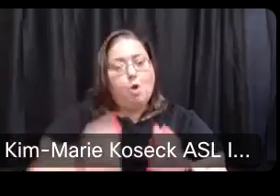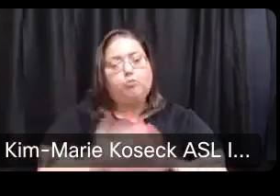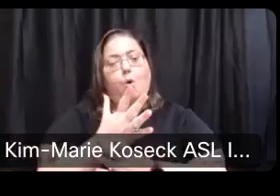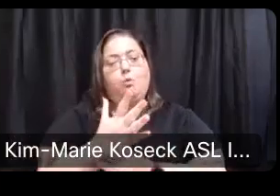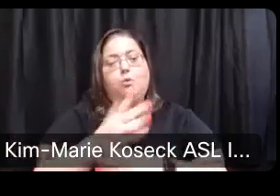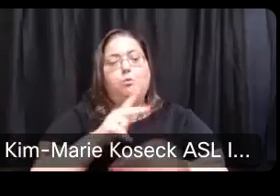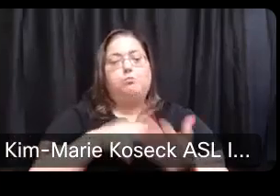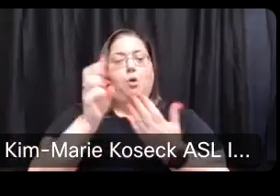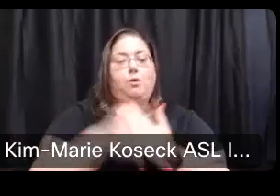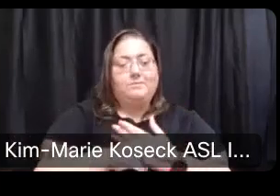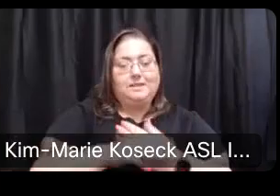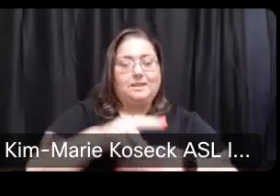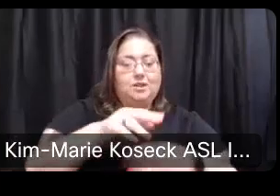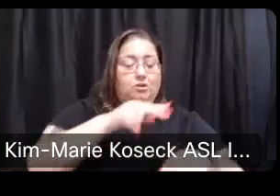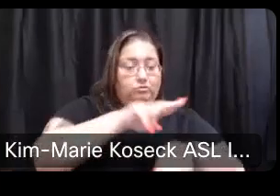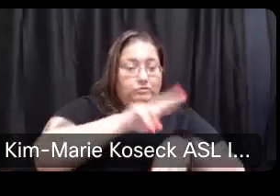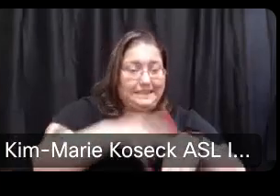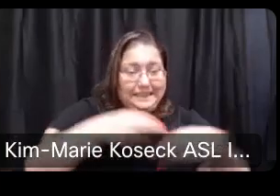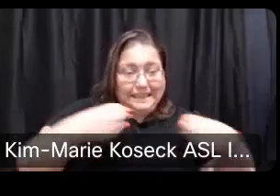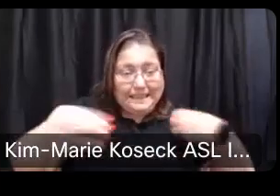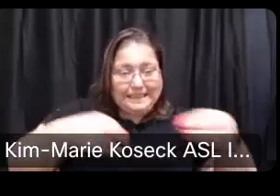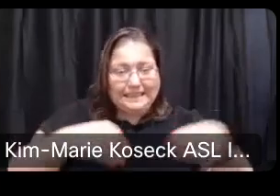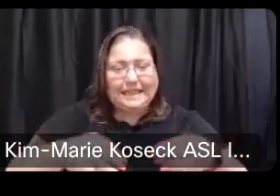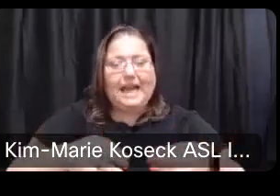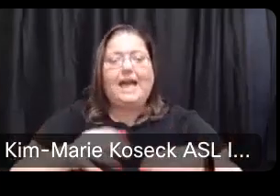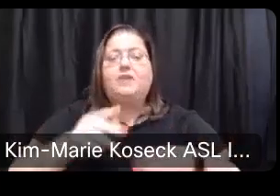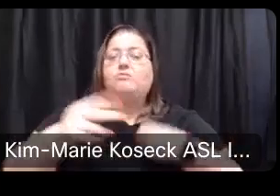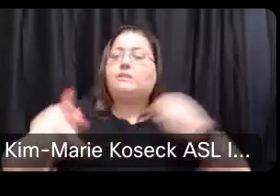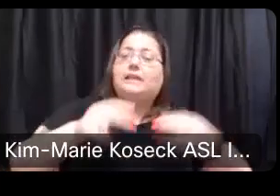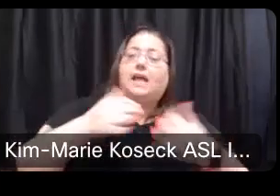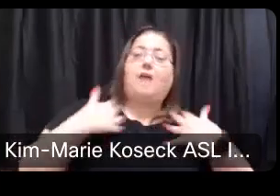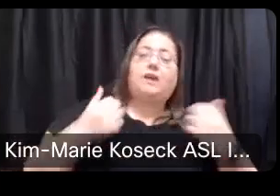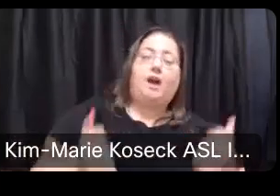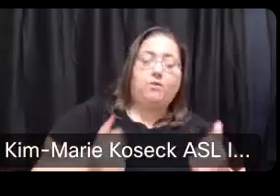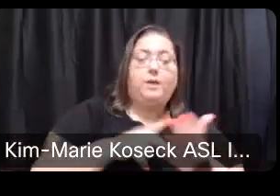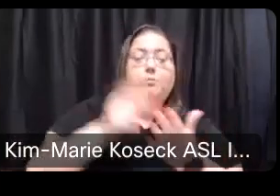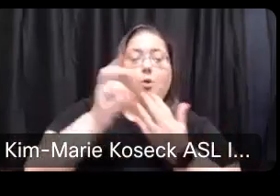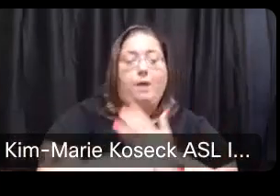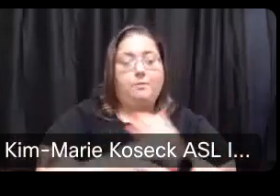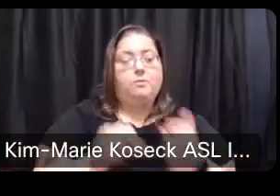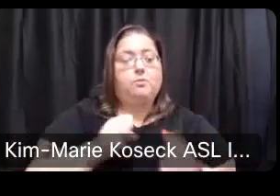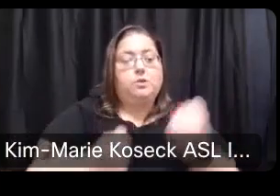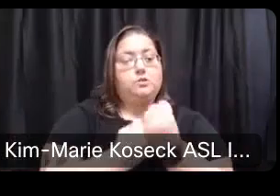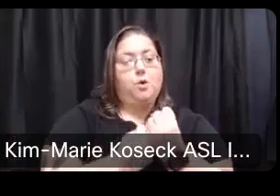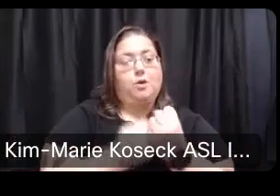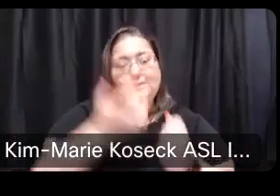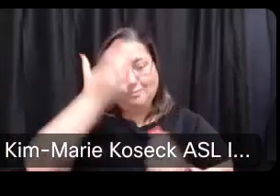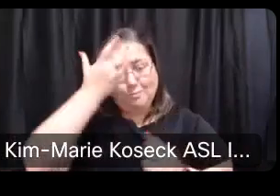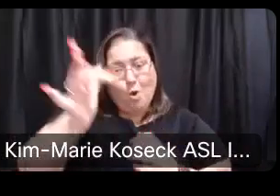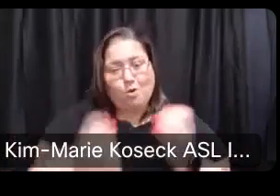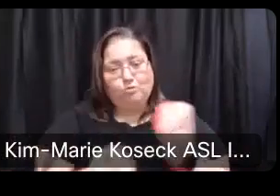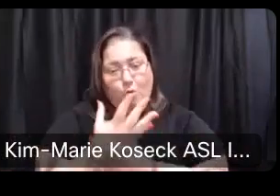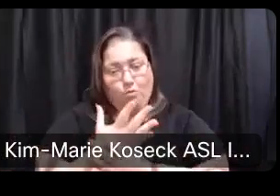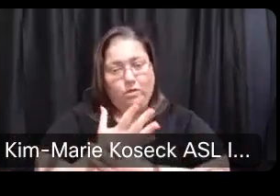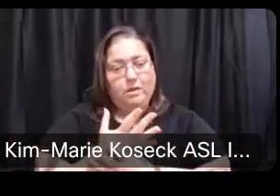incorporate resiliency planning, and their resiliency and recovery programs would support smart growth. And from